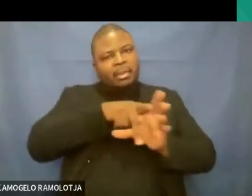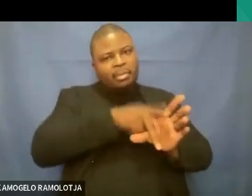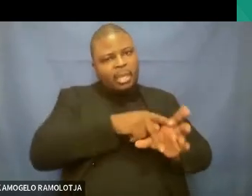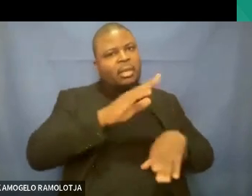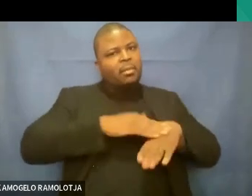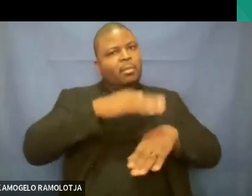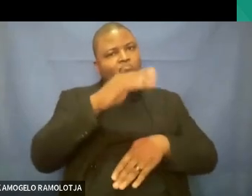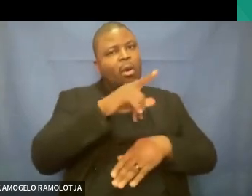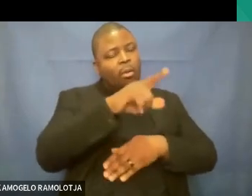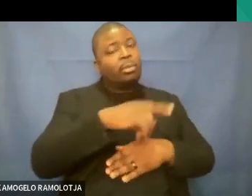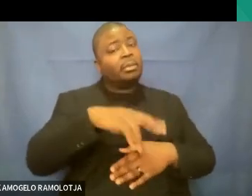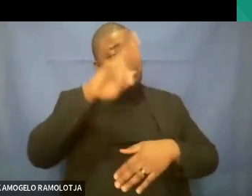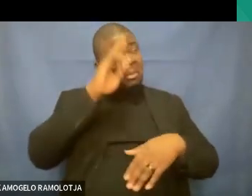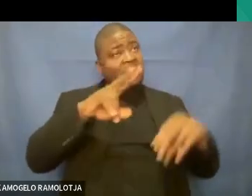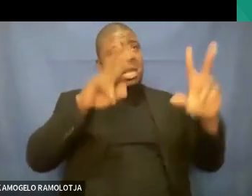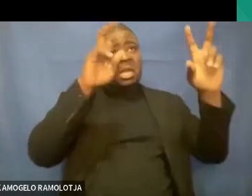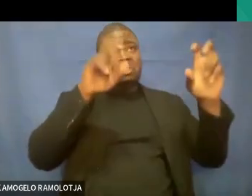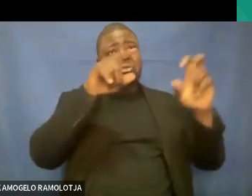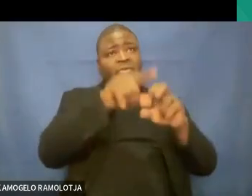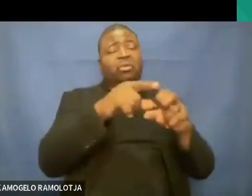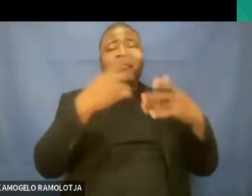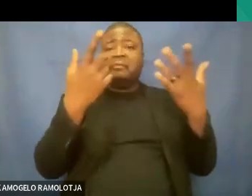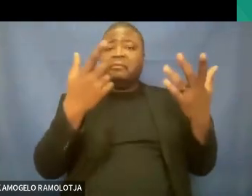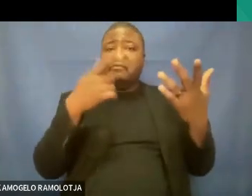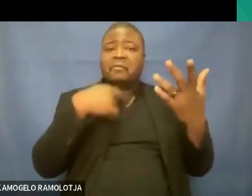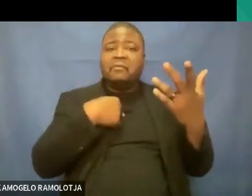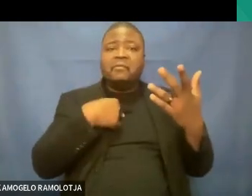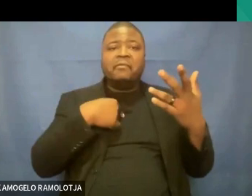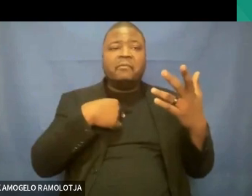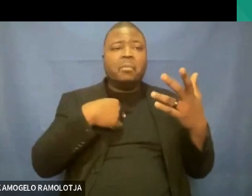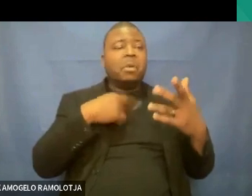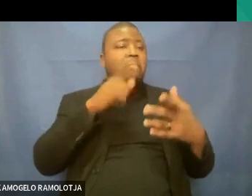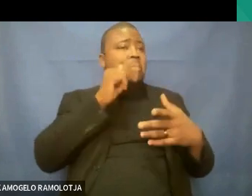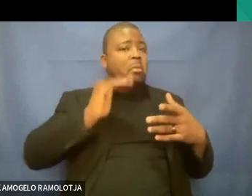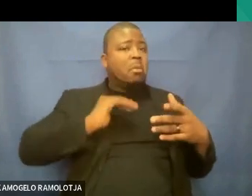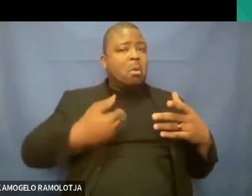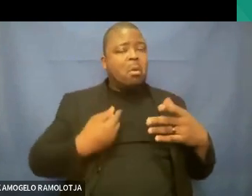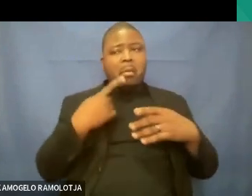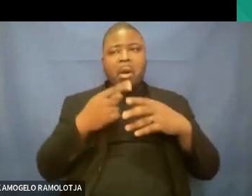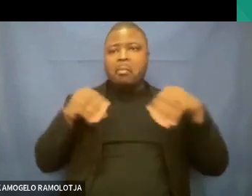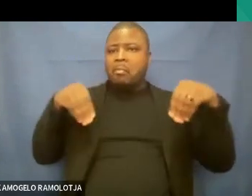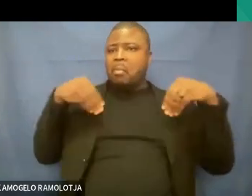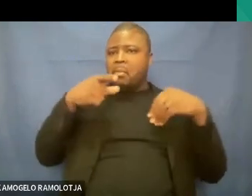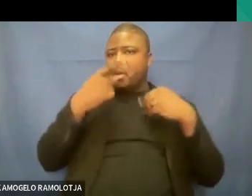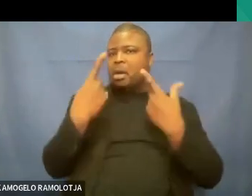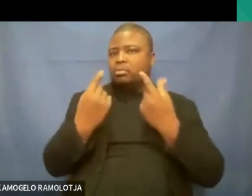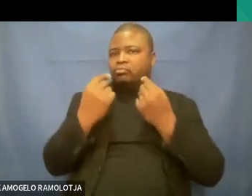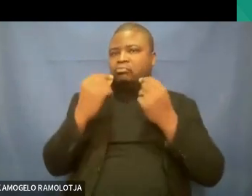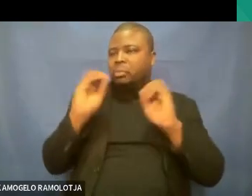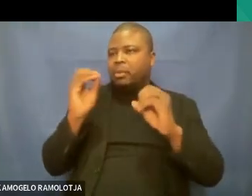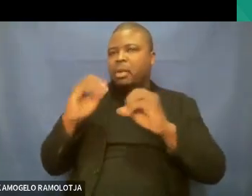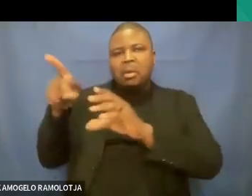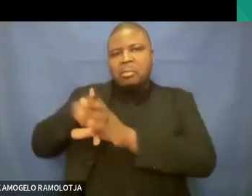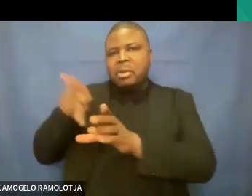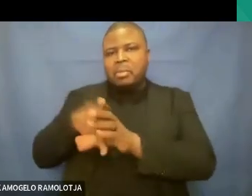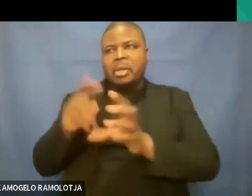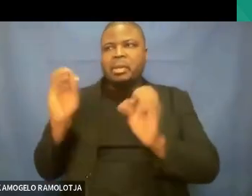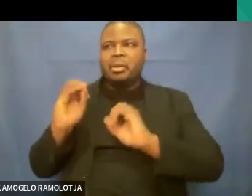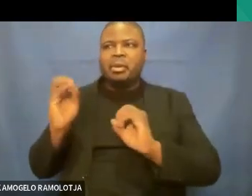of participation as way of engaging them throughout the processes of delivering